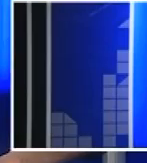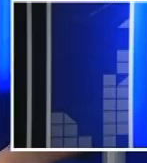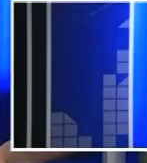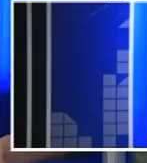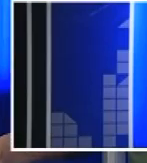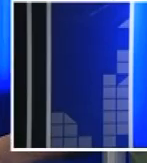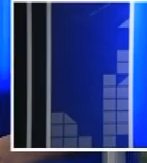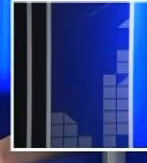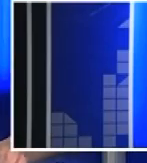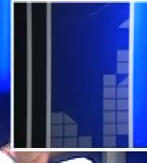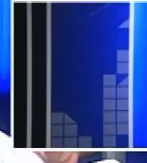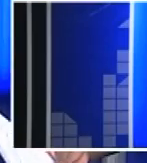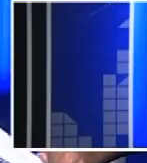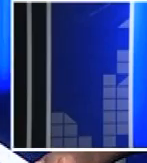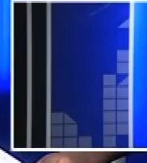Benda, please test.